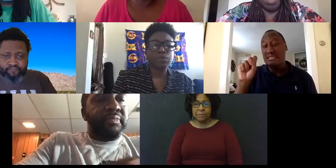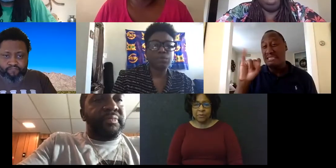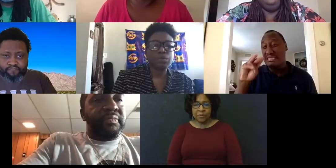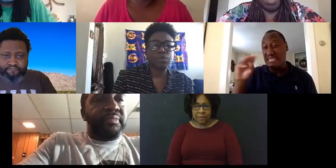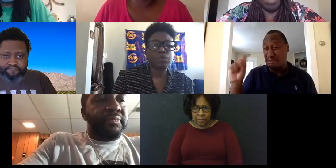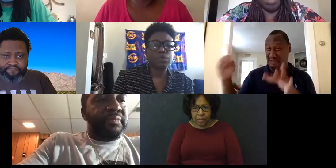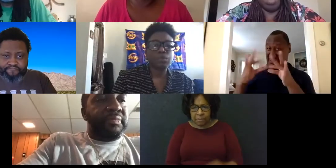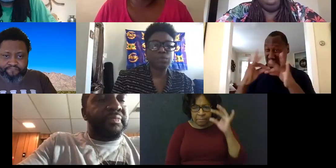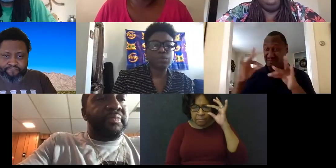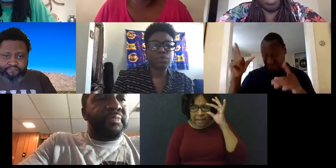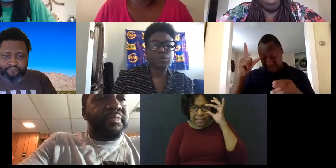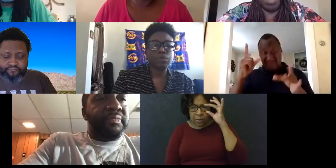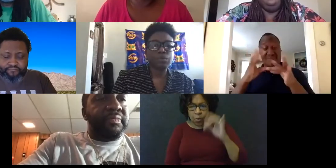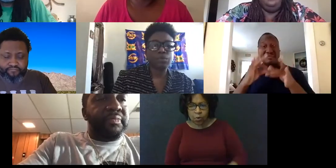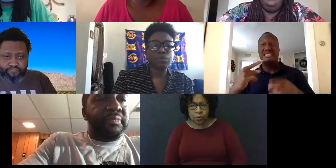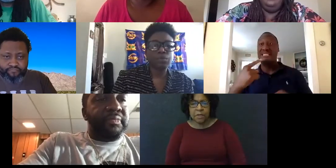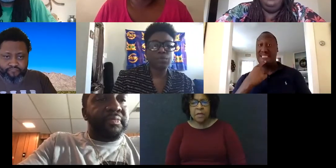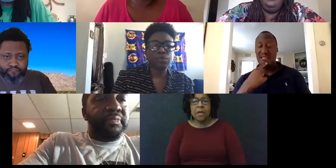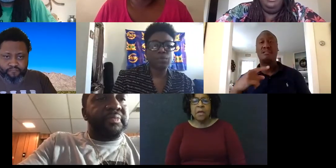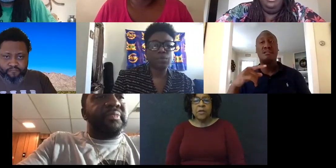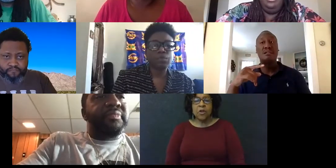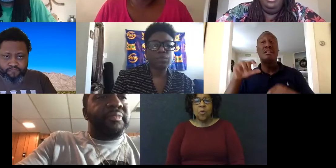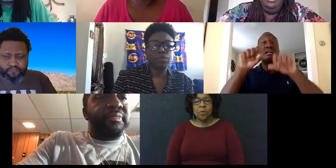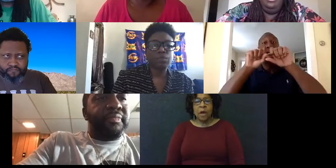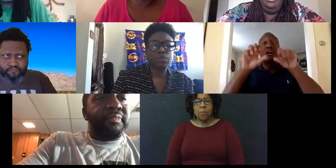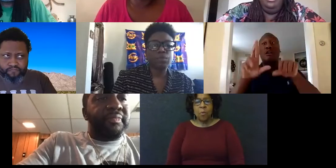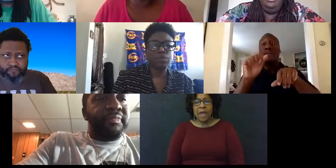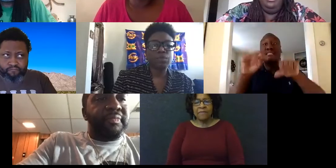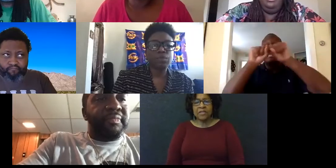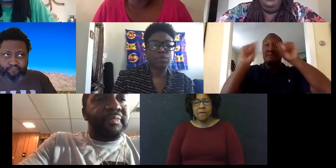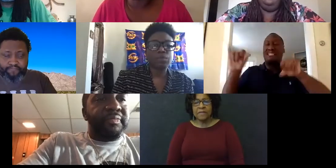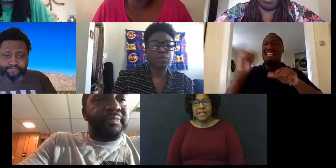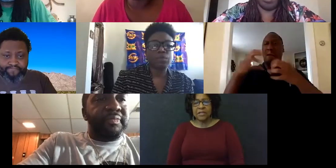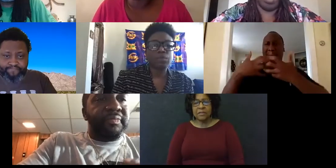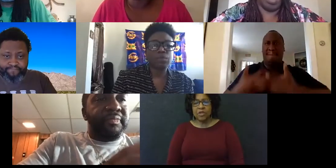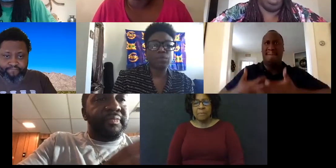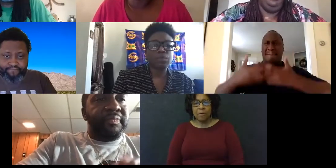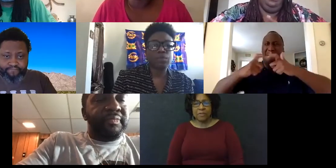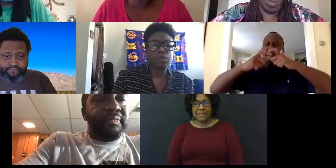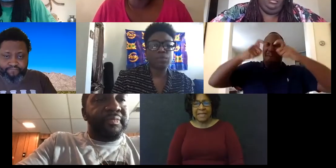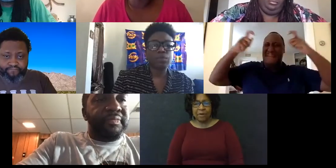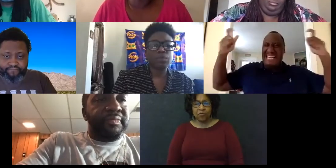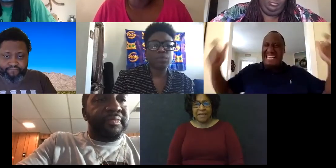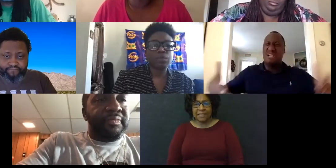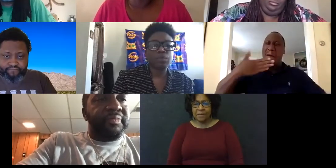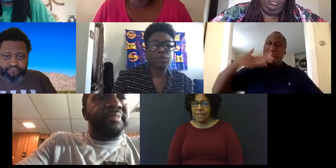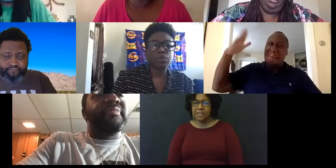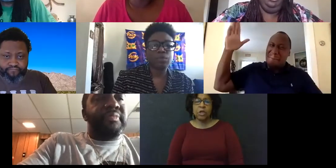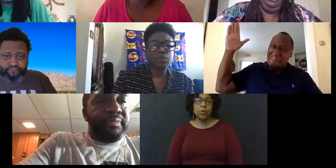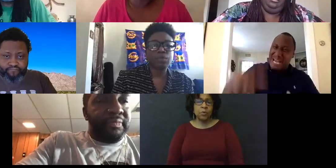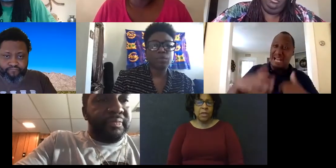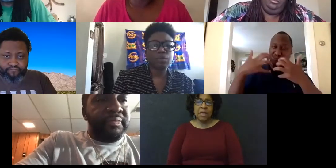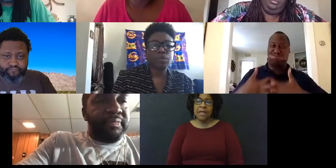huge, amazing world. You know, when we have this conversation, we talk about systemic racism.